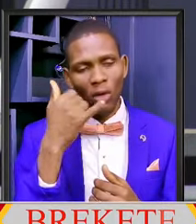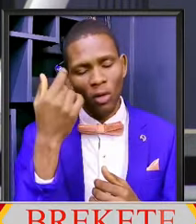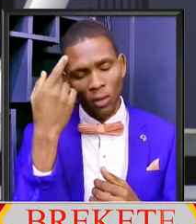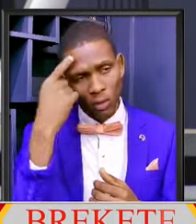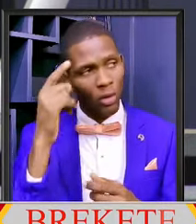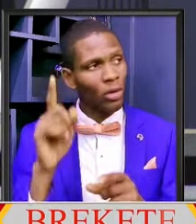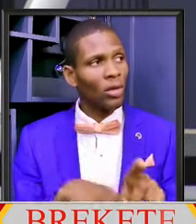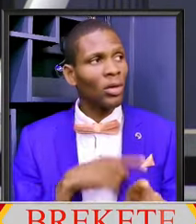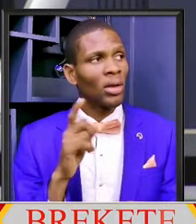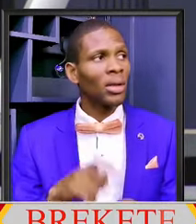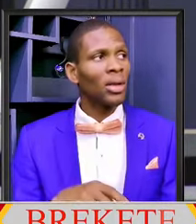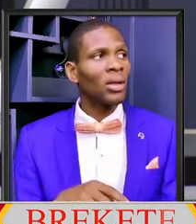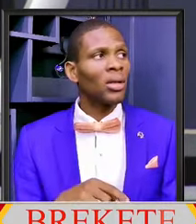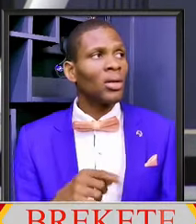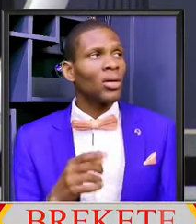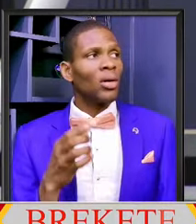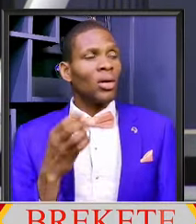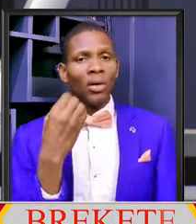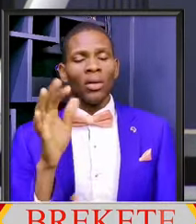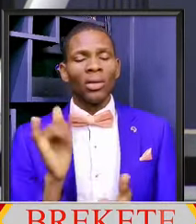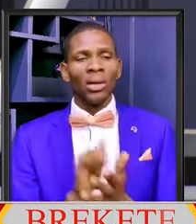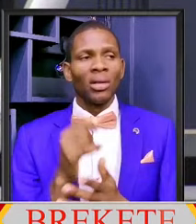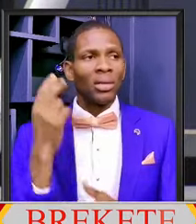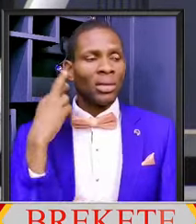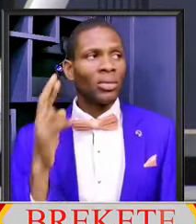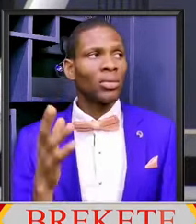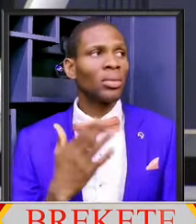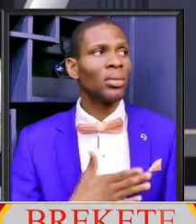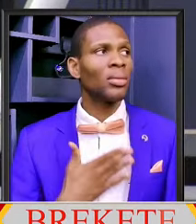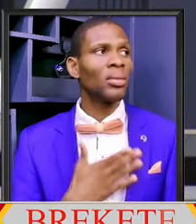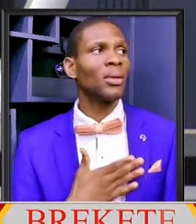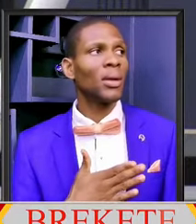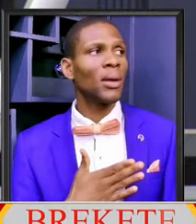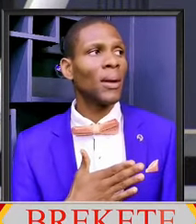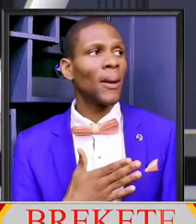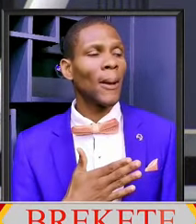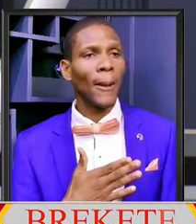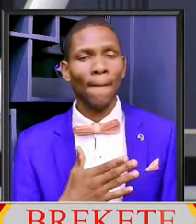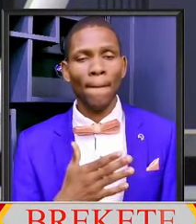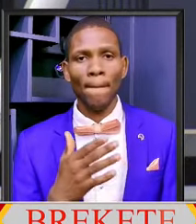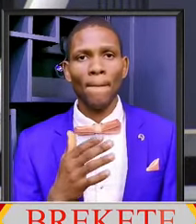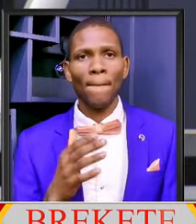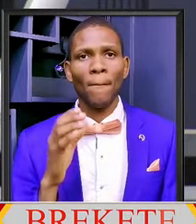Hello, good morning. Off that radio. Off that radio, please.